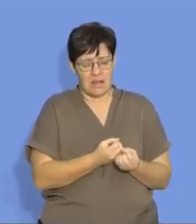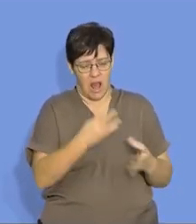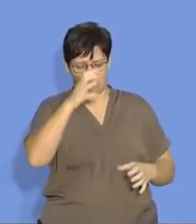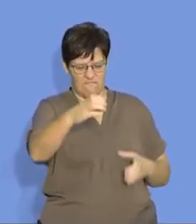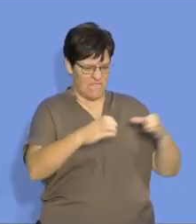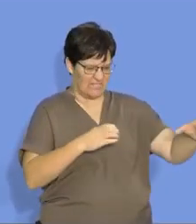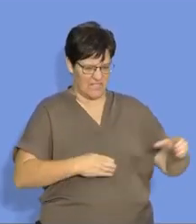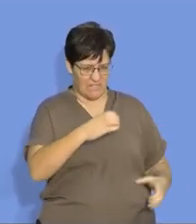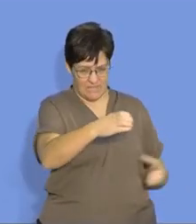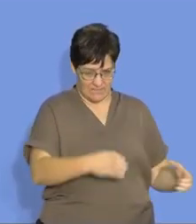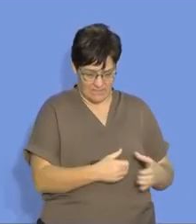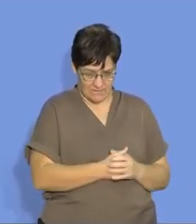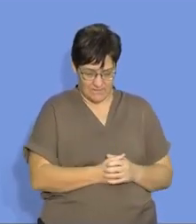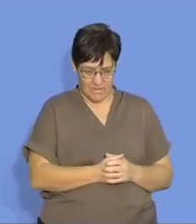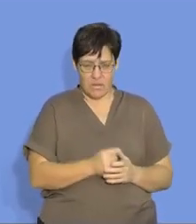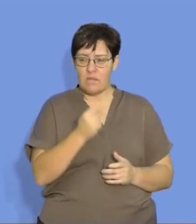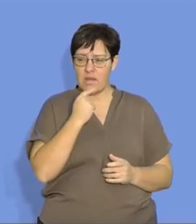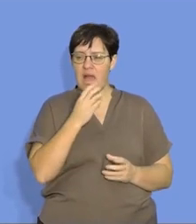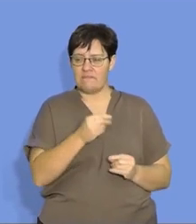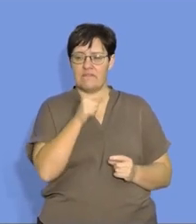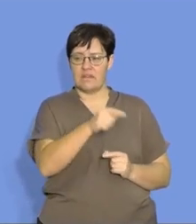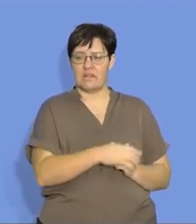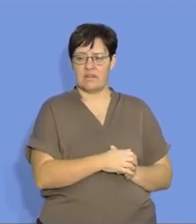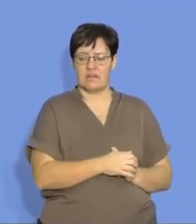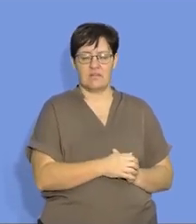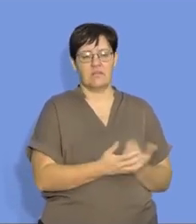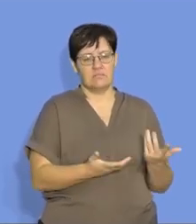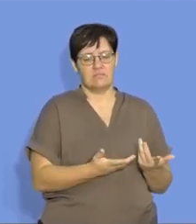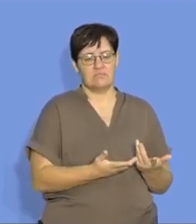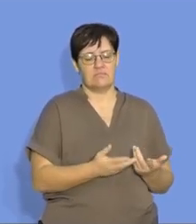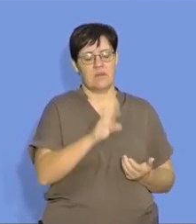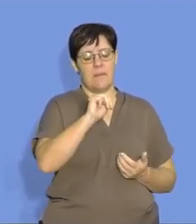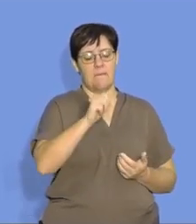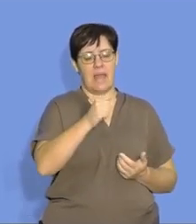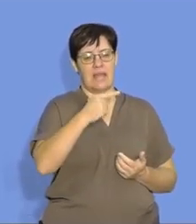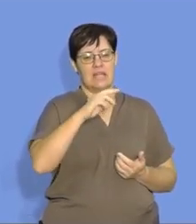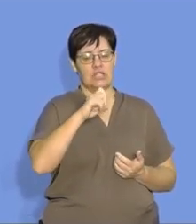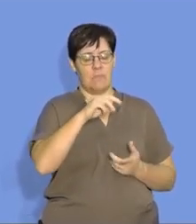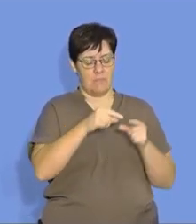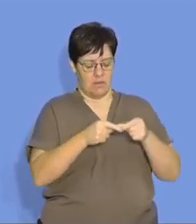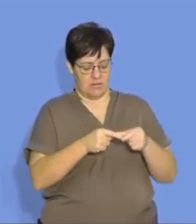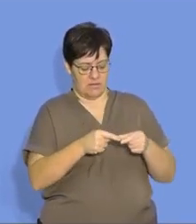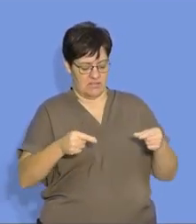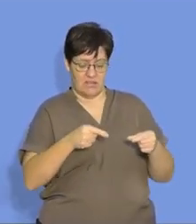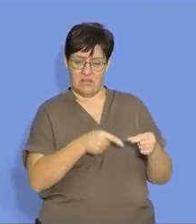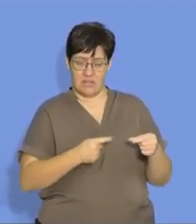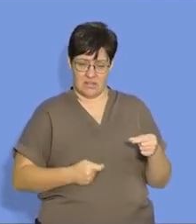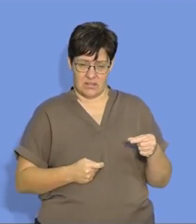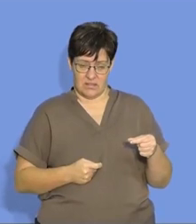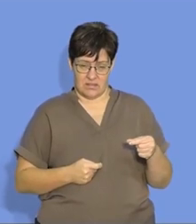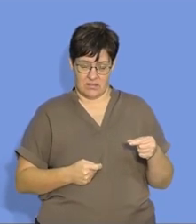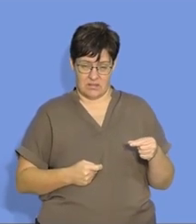about large particles, and what I can draw here for us is a piece of magnesium ribbon. Now